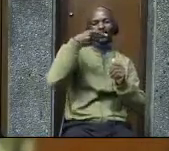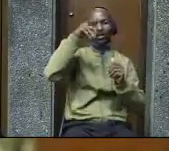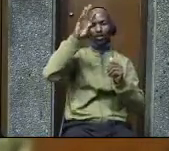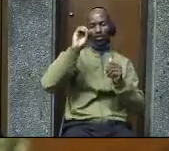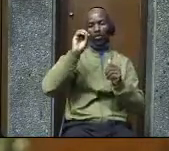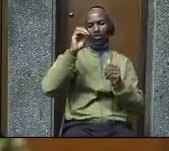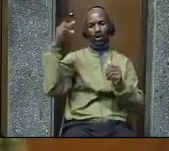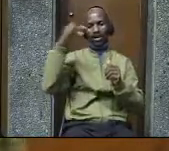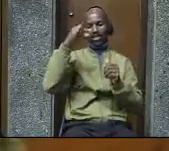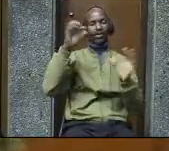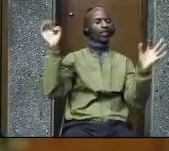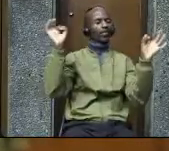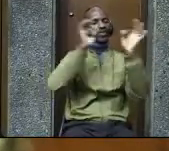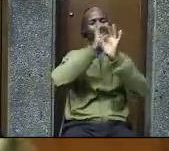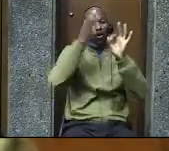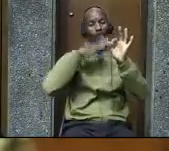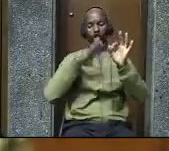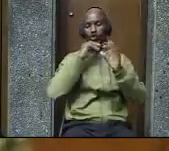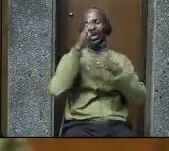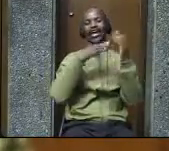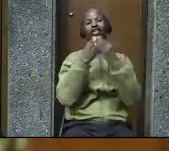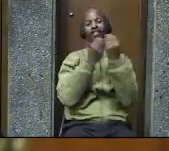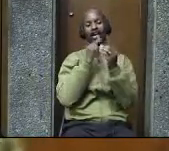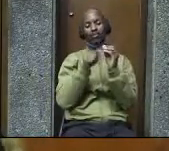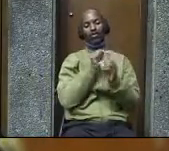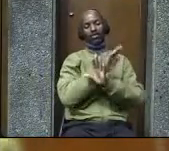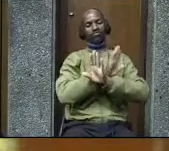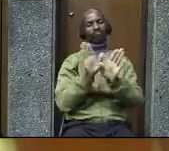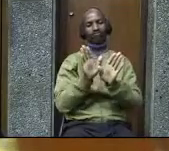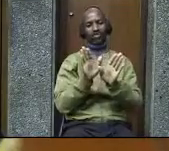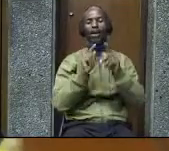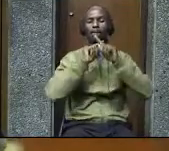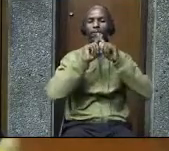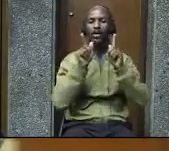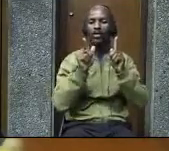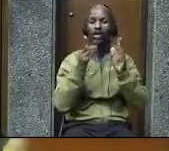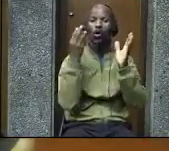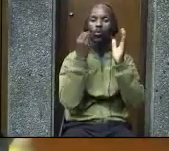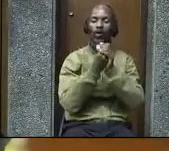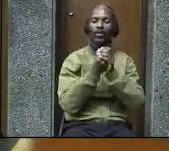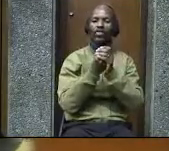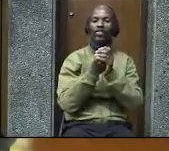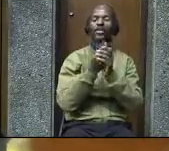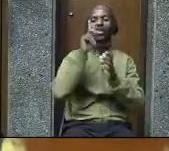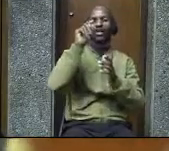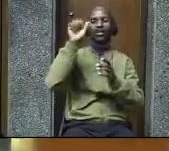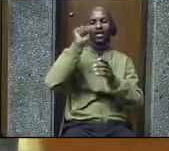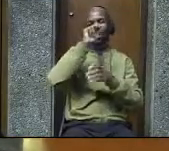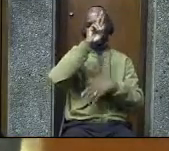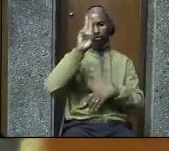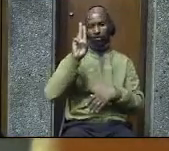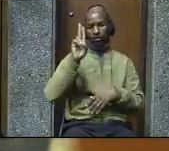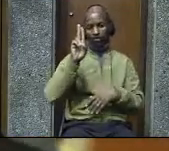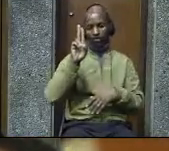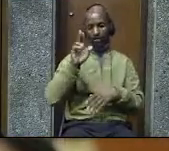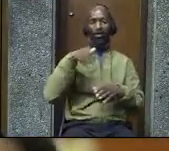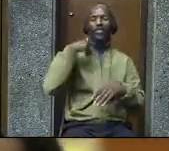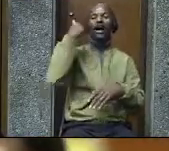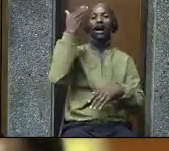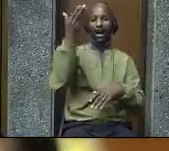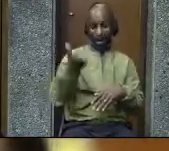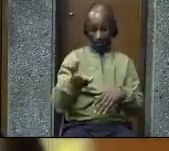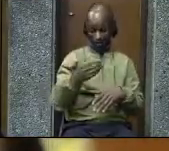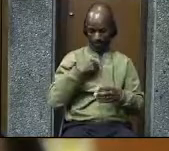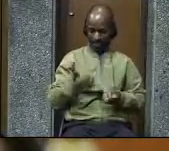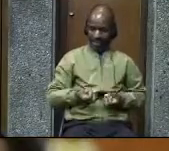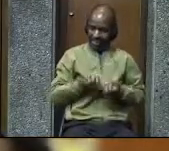Khadewe. No one wants to do anything about it. But with Pakistan, after I've